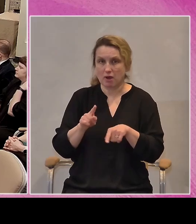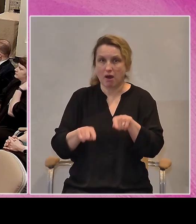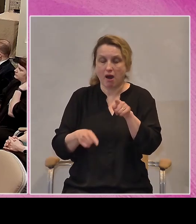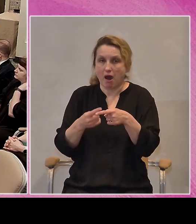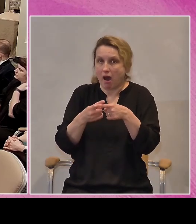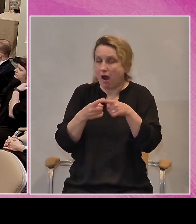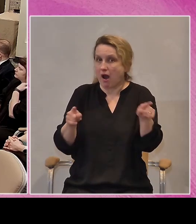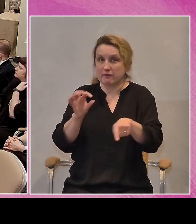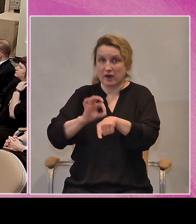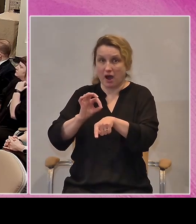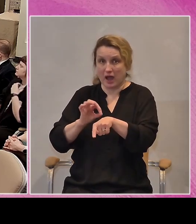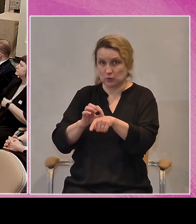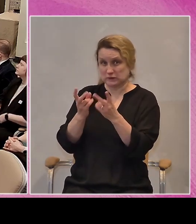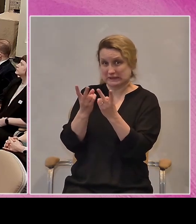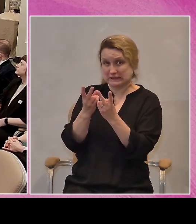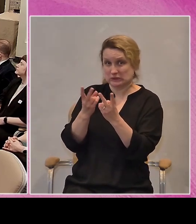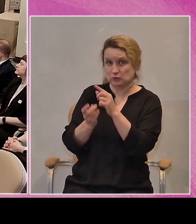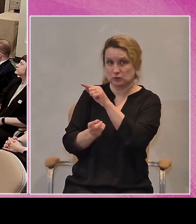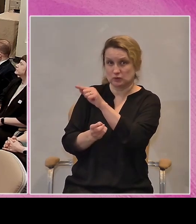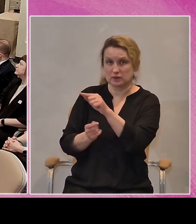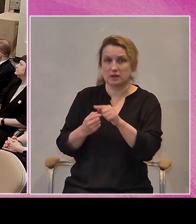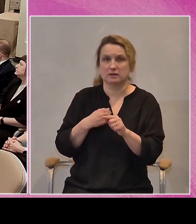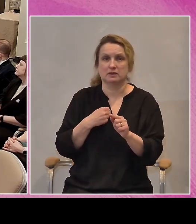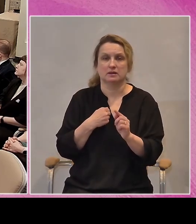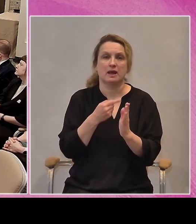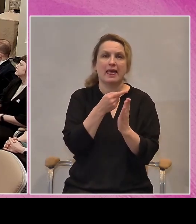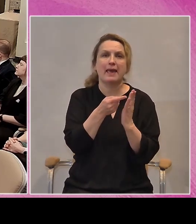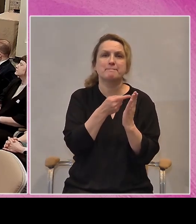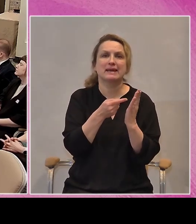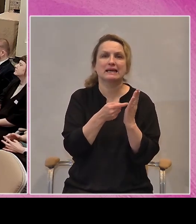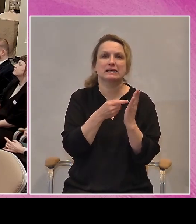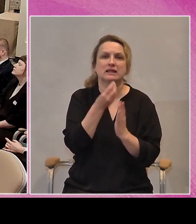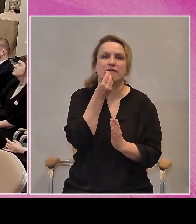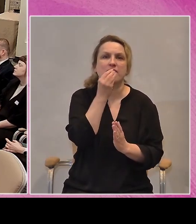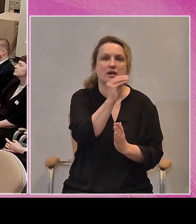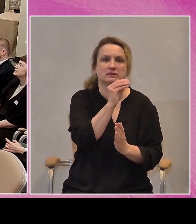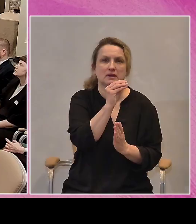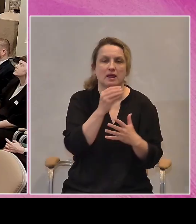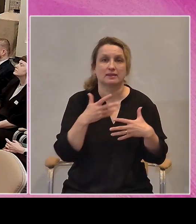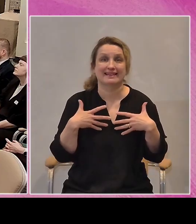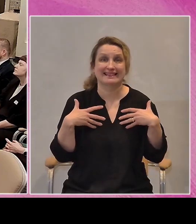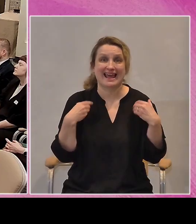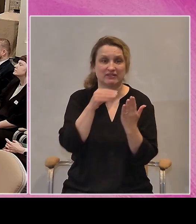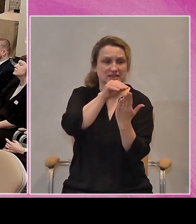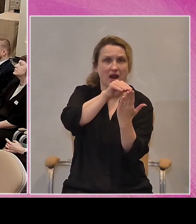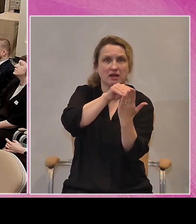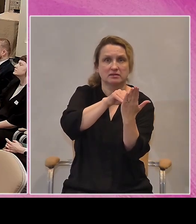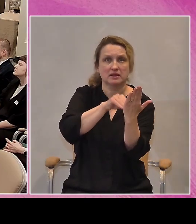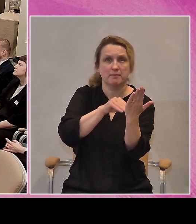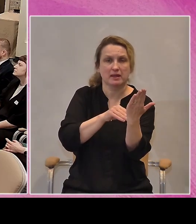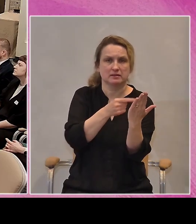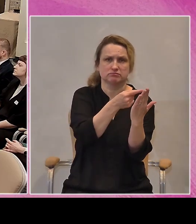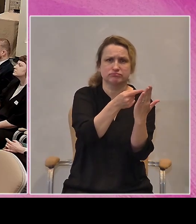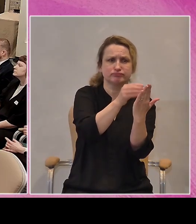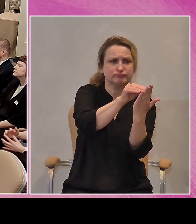One important thing when we speak about the rare diseases is the quality of